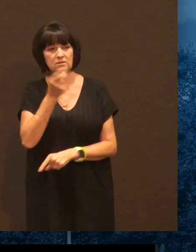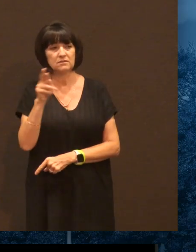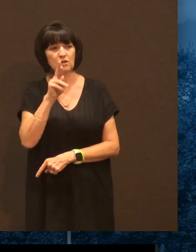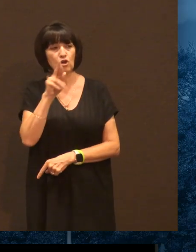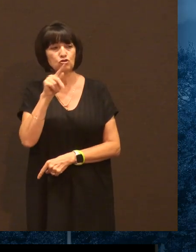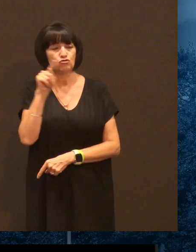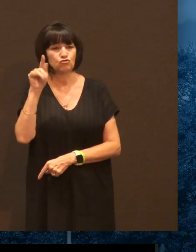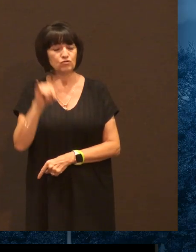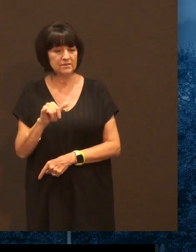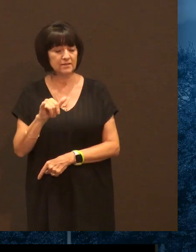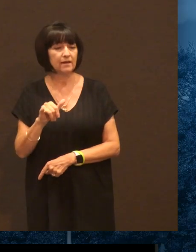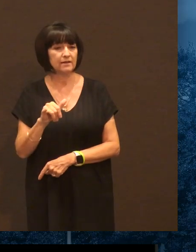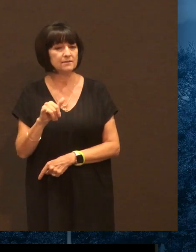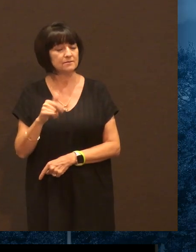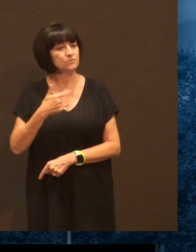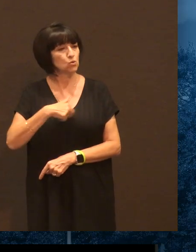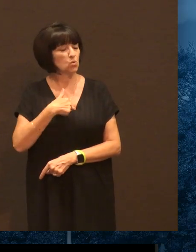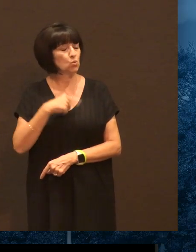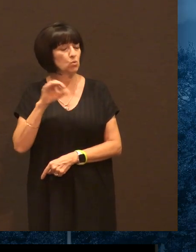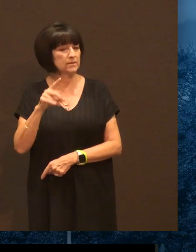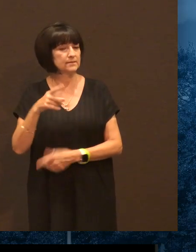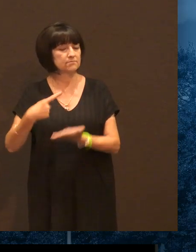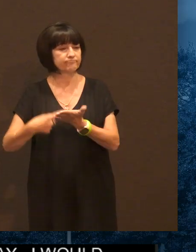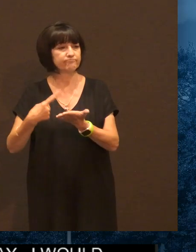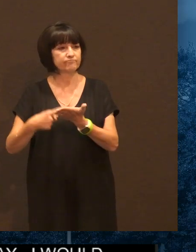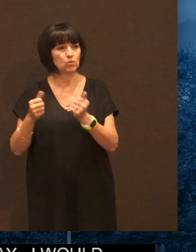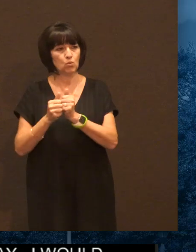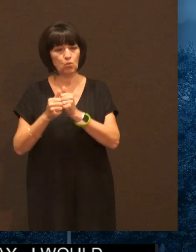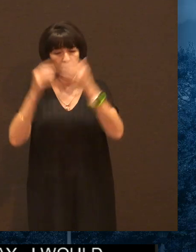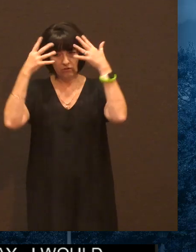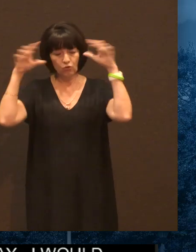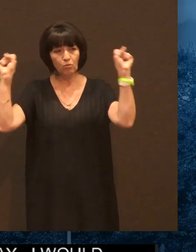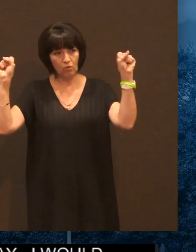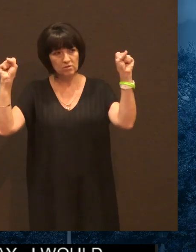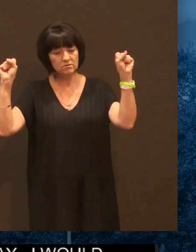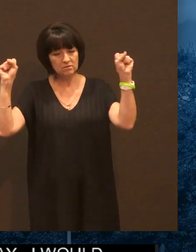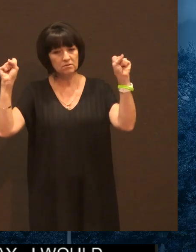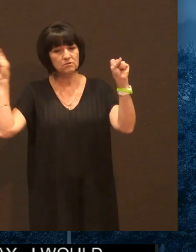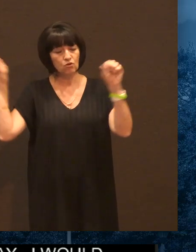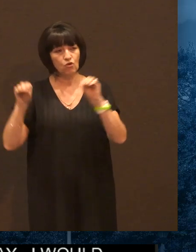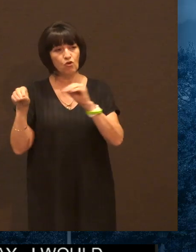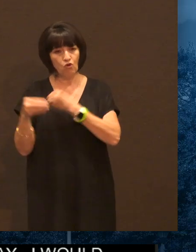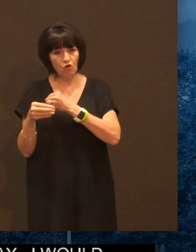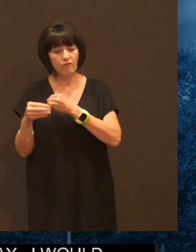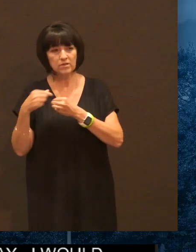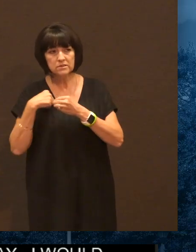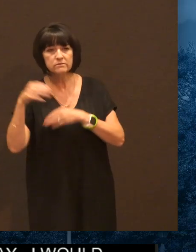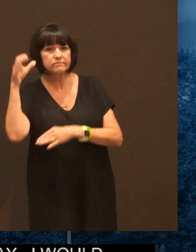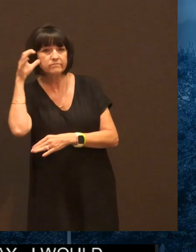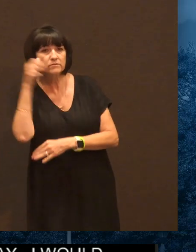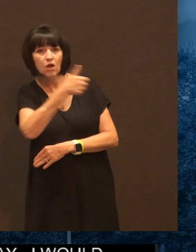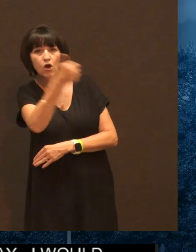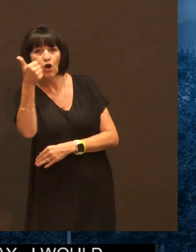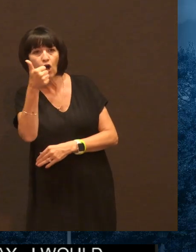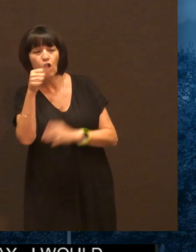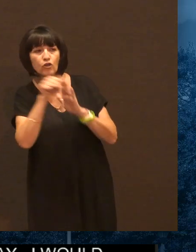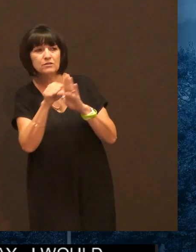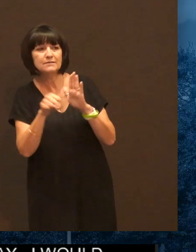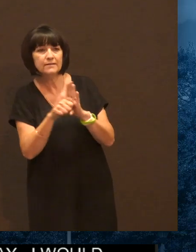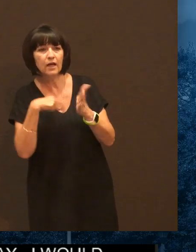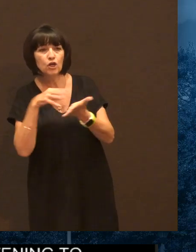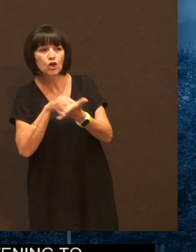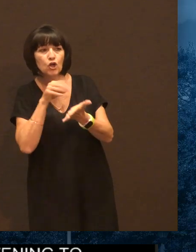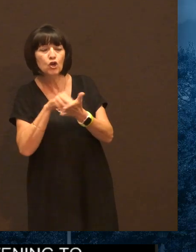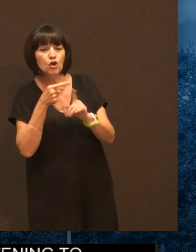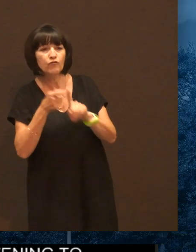reflecting on the White House call, and listening to other states, to the last question, are we learning from other states? Every state, I think,